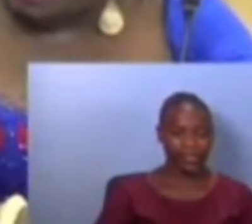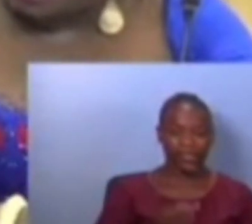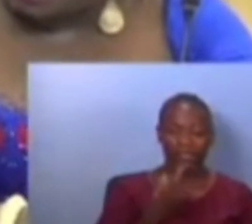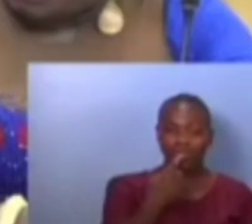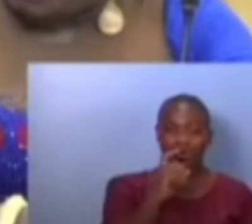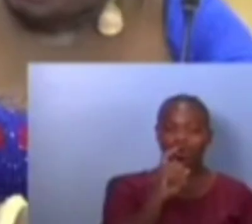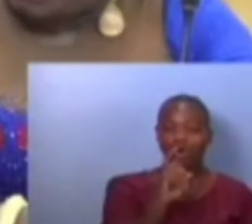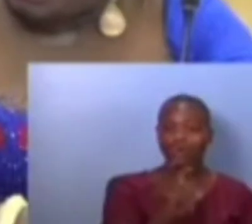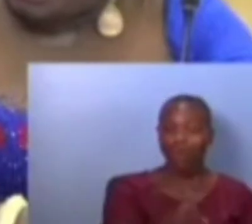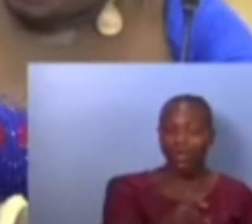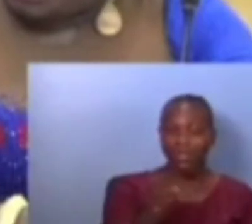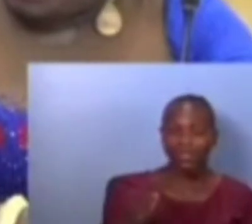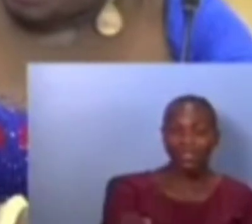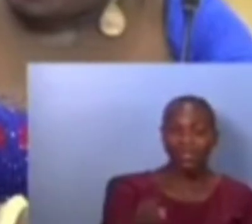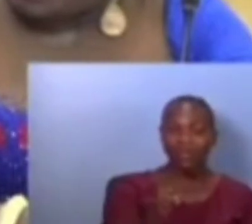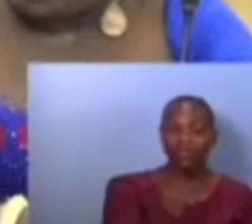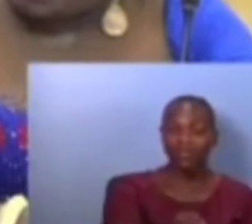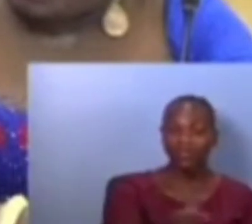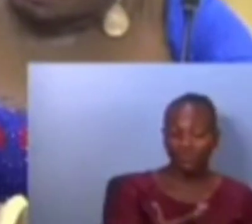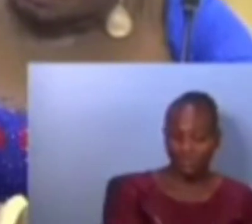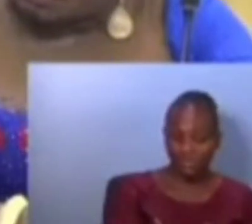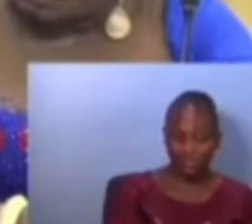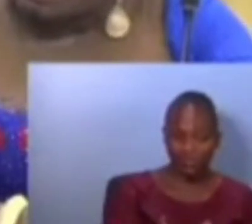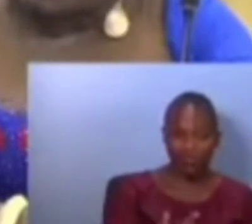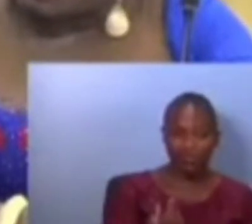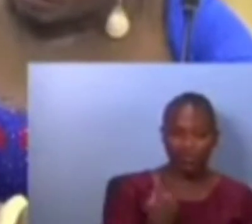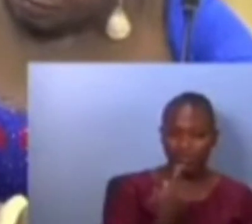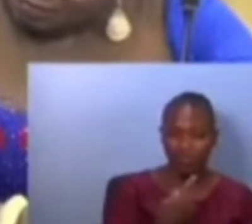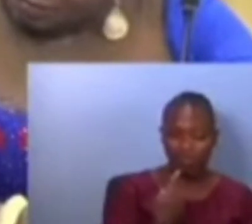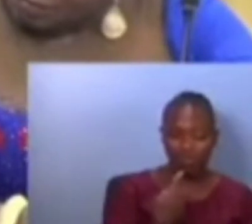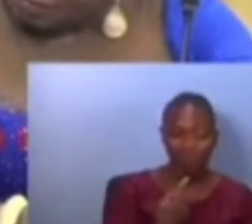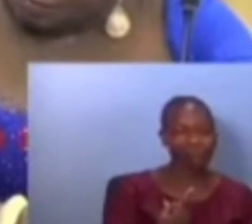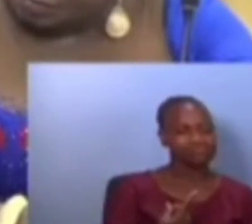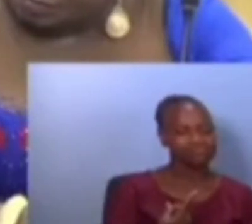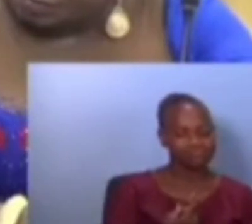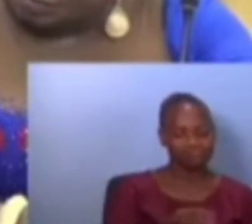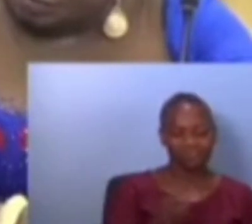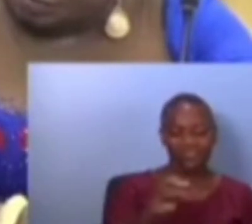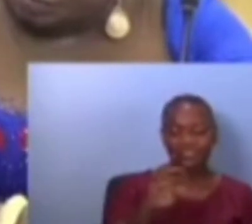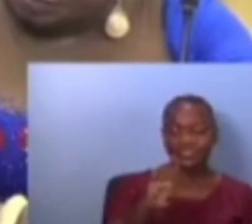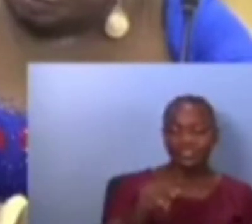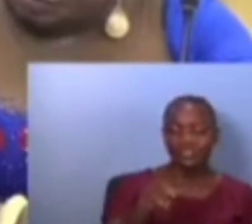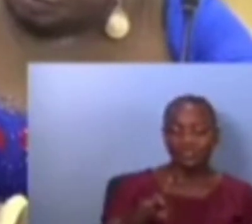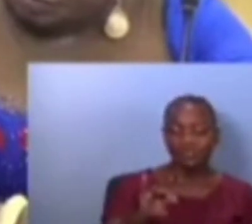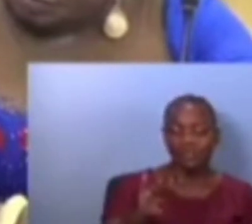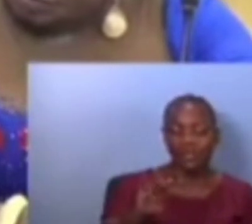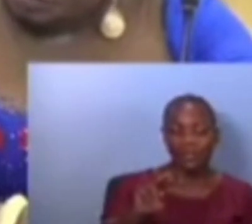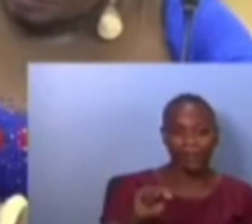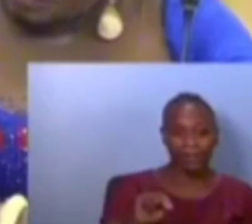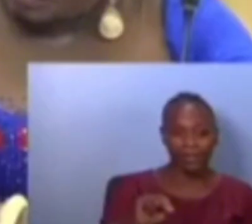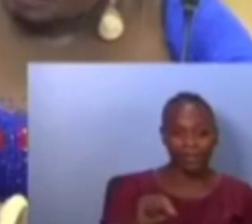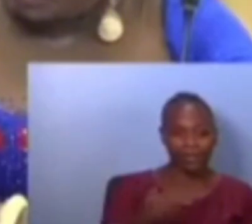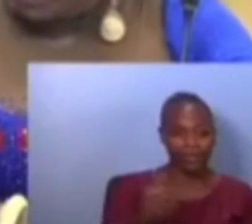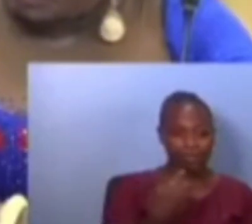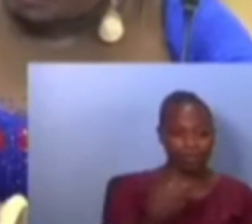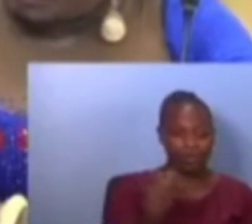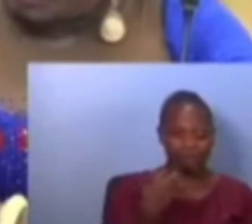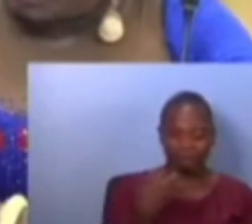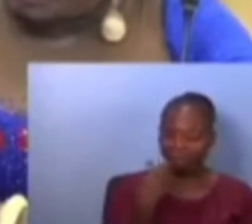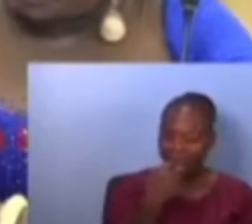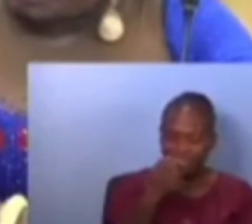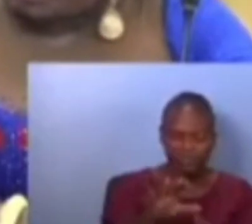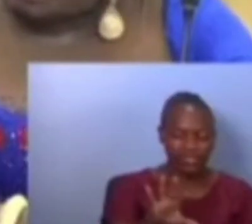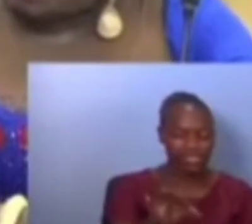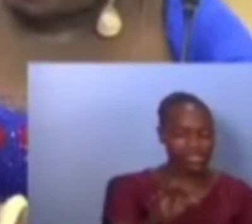Mr. Chairman, of the Right Honorable Alban Kingsford Babi as Speaker of the 9th Parliament of the